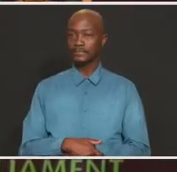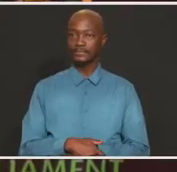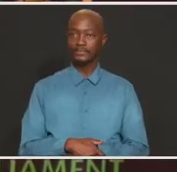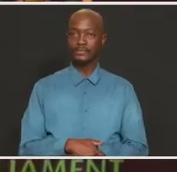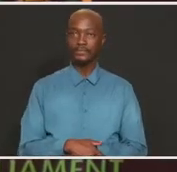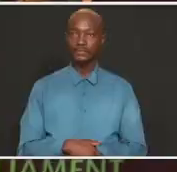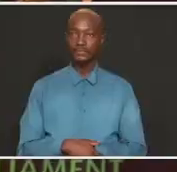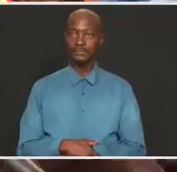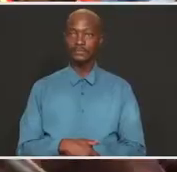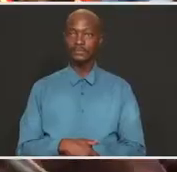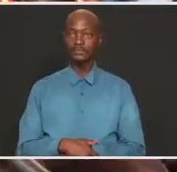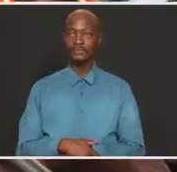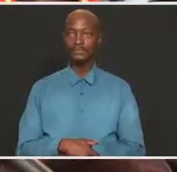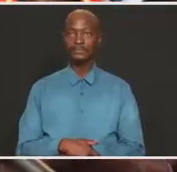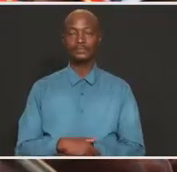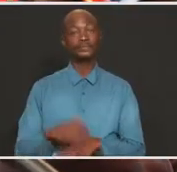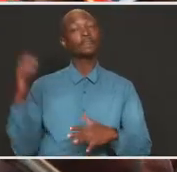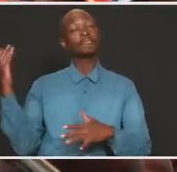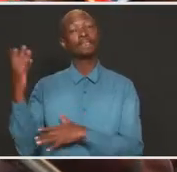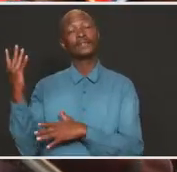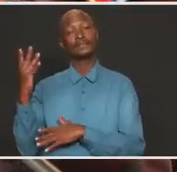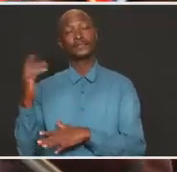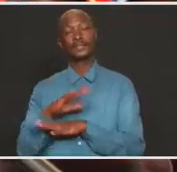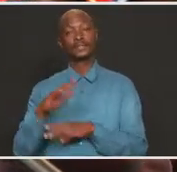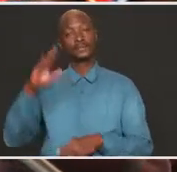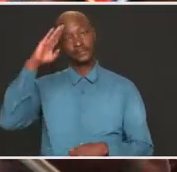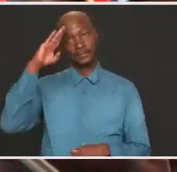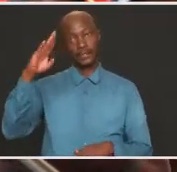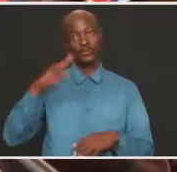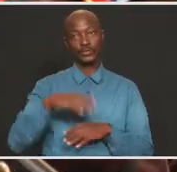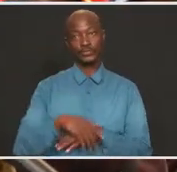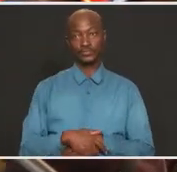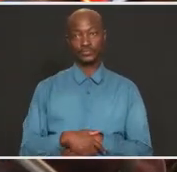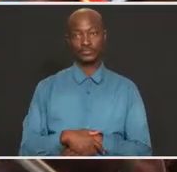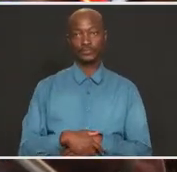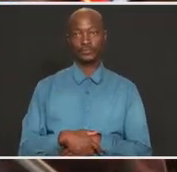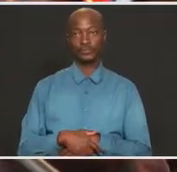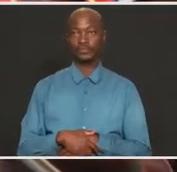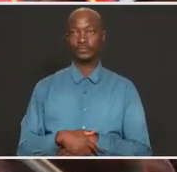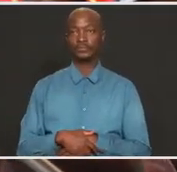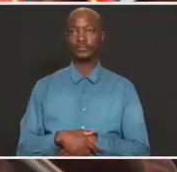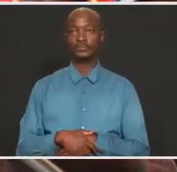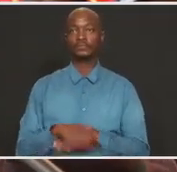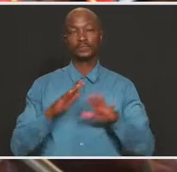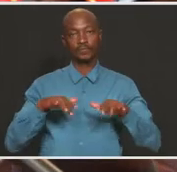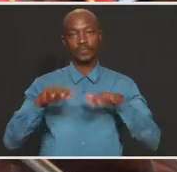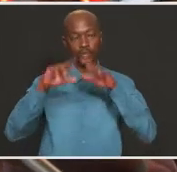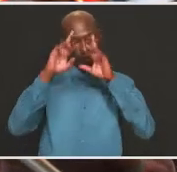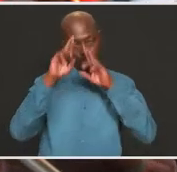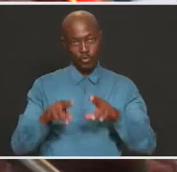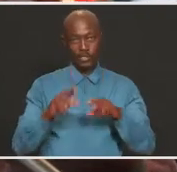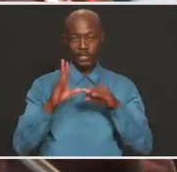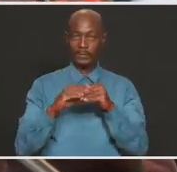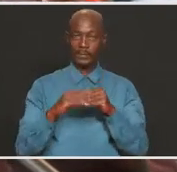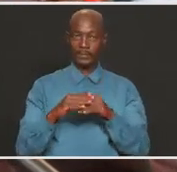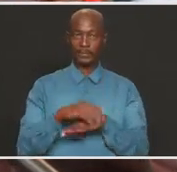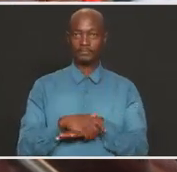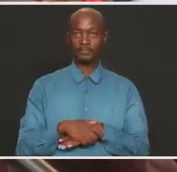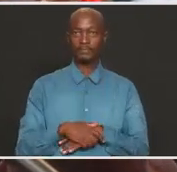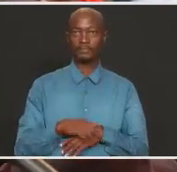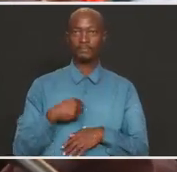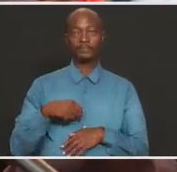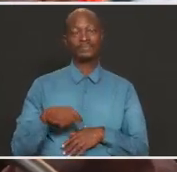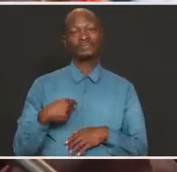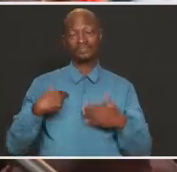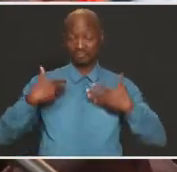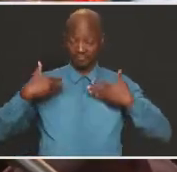it's because I greet you all in front I greet all of the honorable members the person